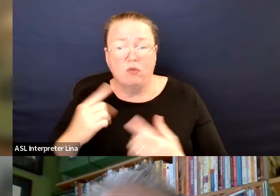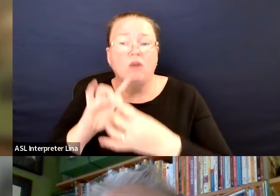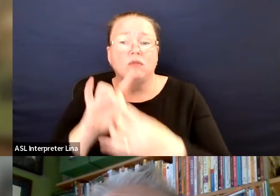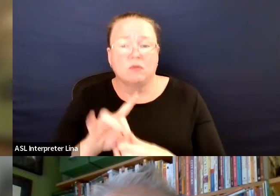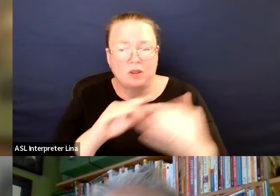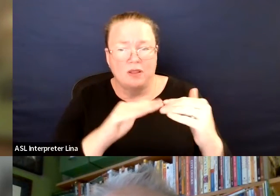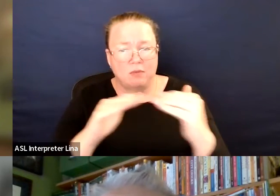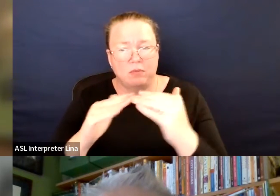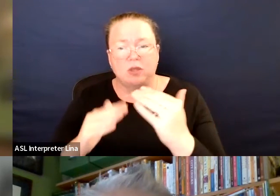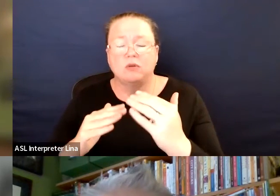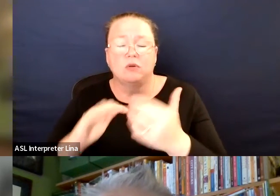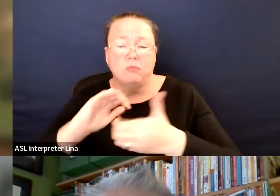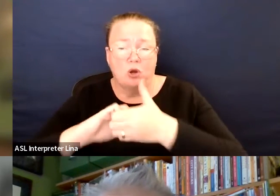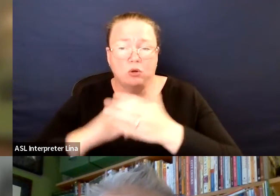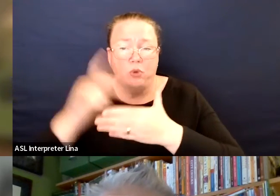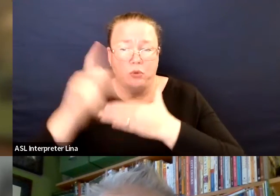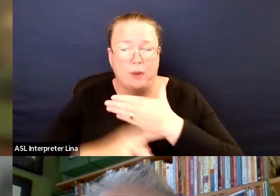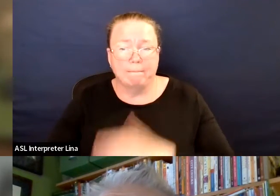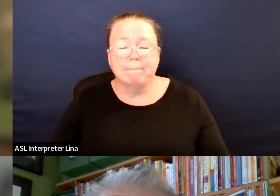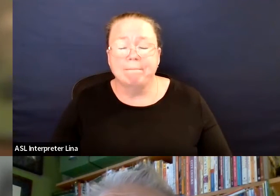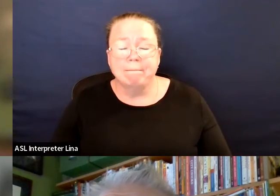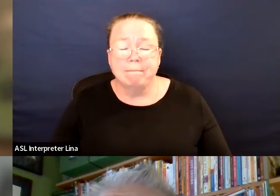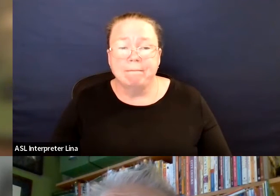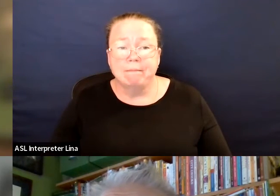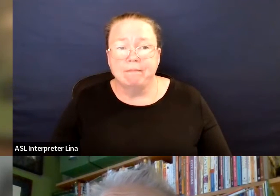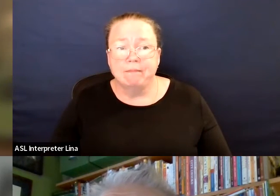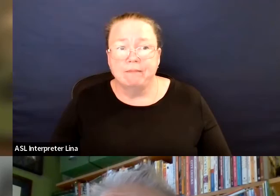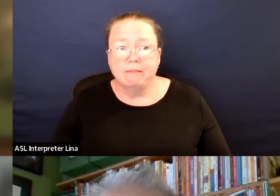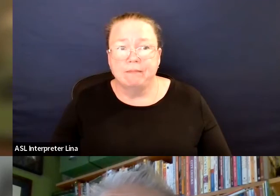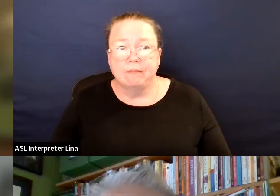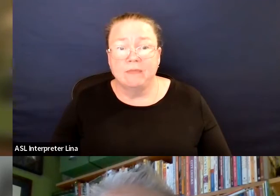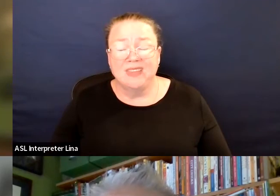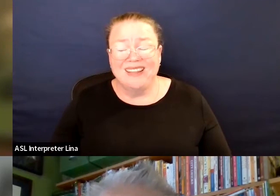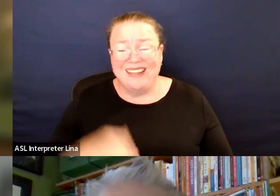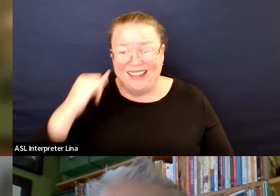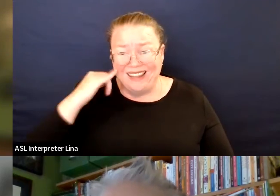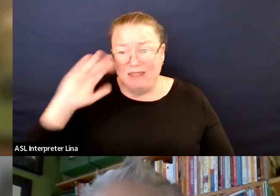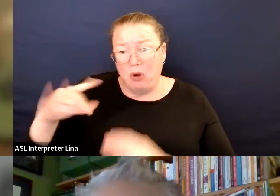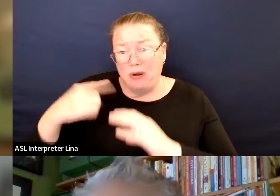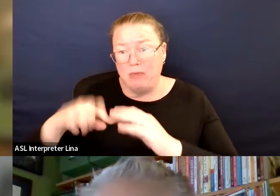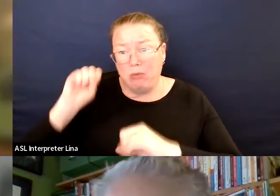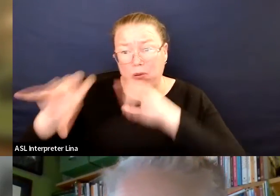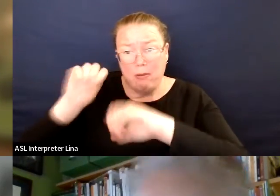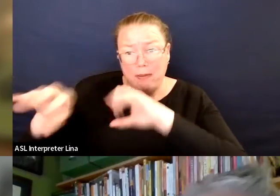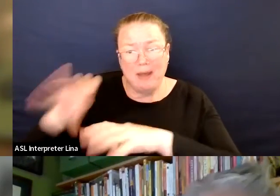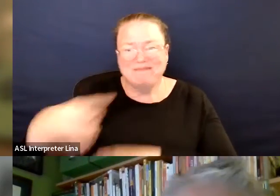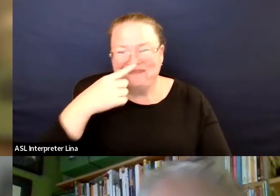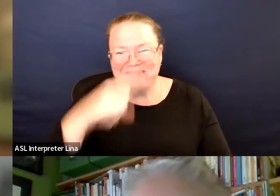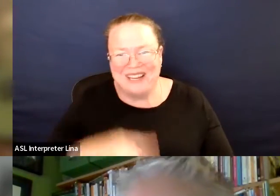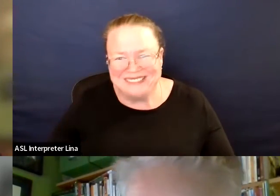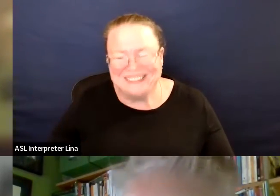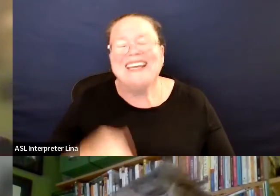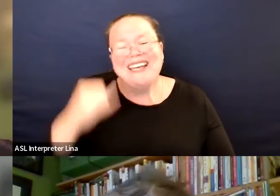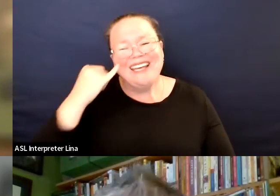peer partnership program. So if I've just inundated her email, I don't mind that at all. As long as